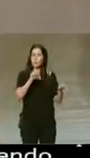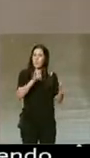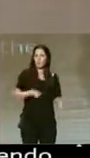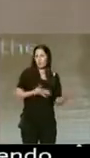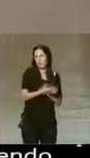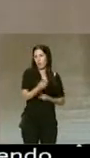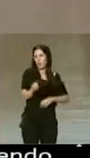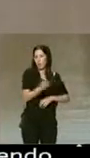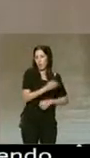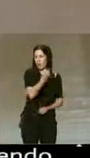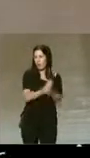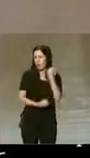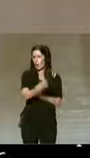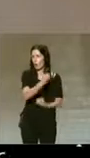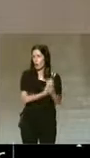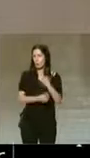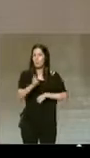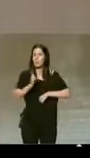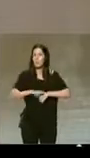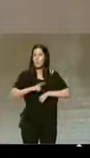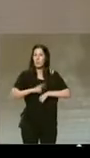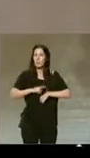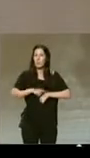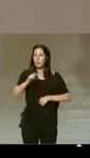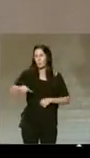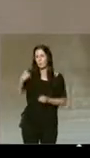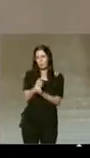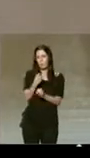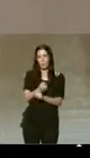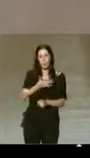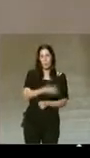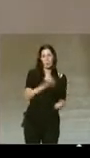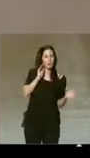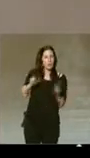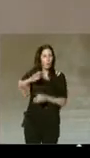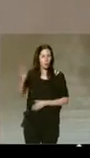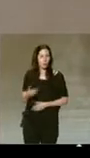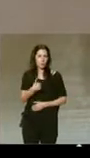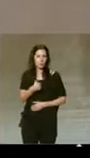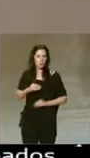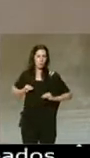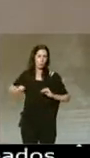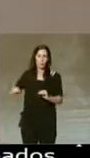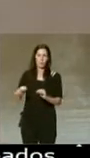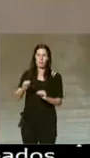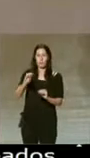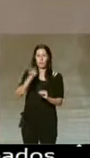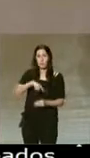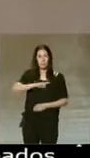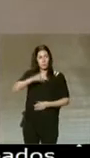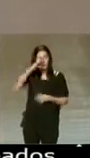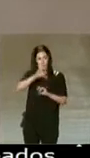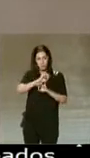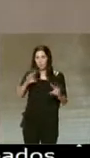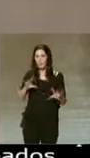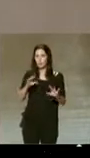hand, truth is this is translated into numerous cost efficiencies. We are very